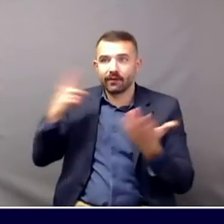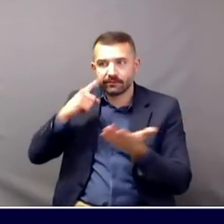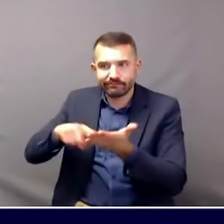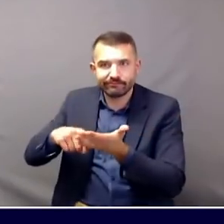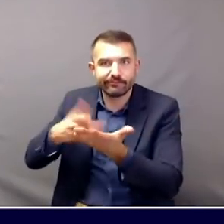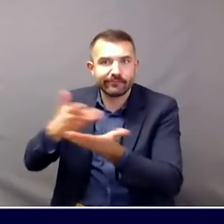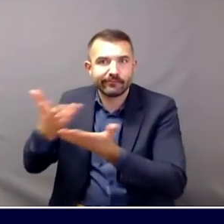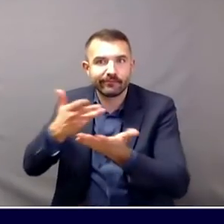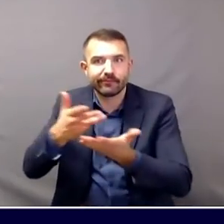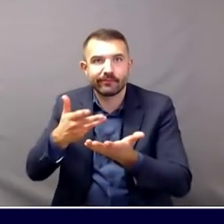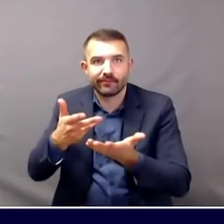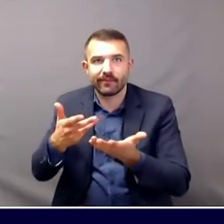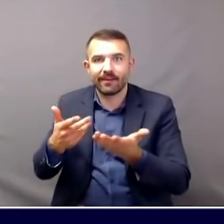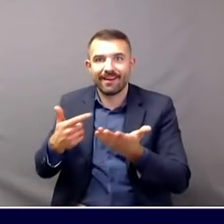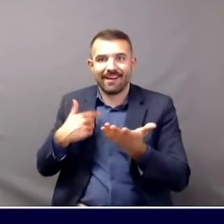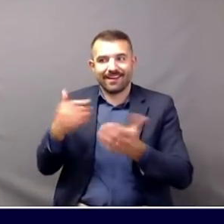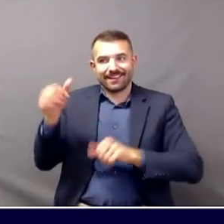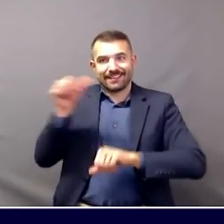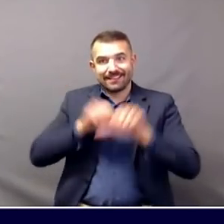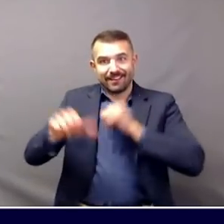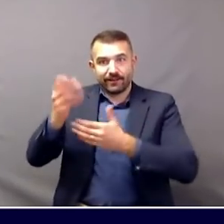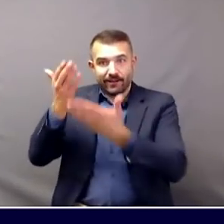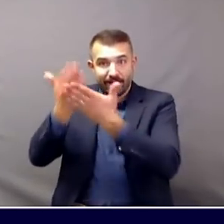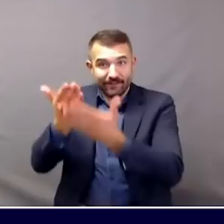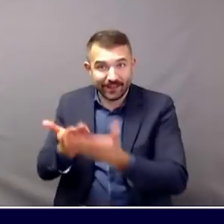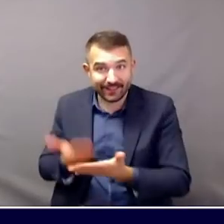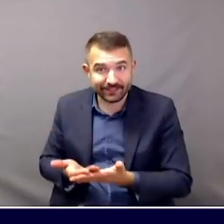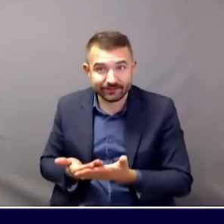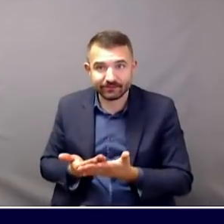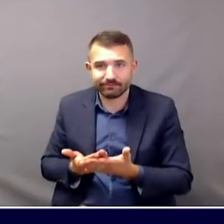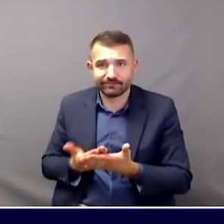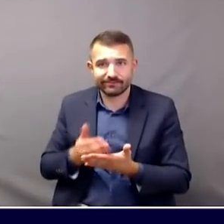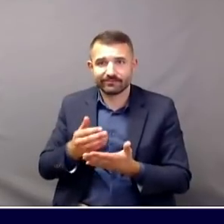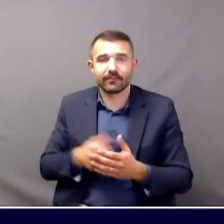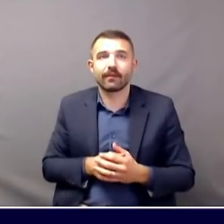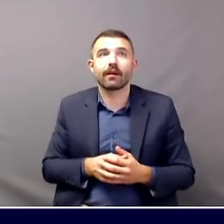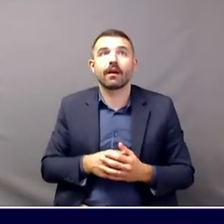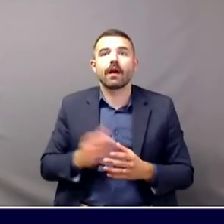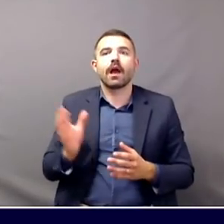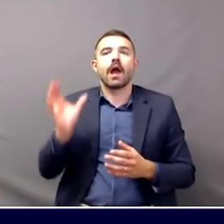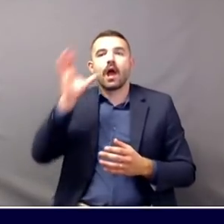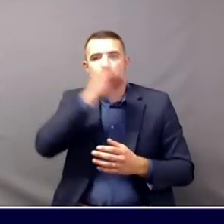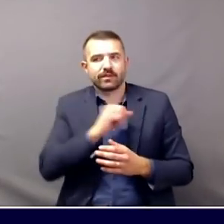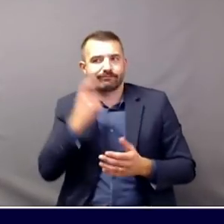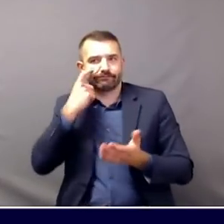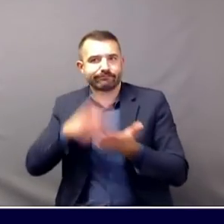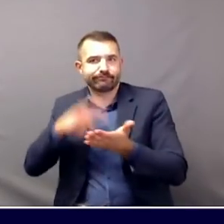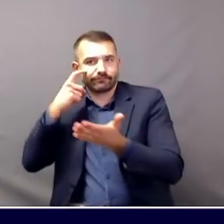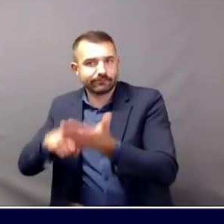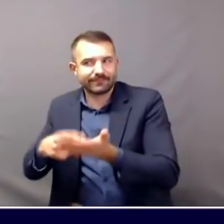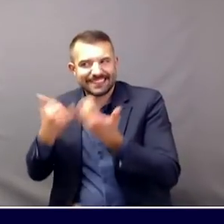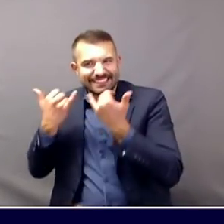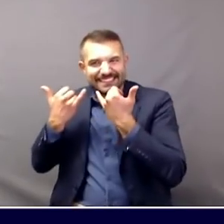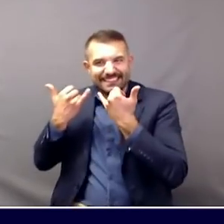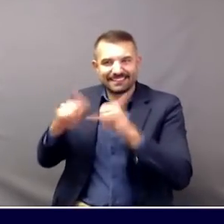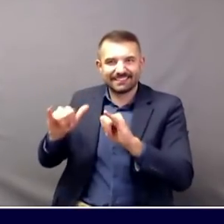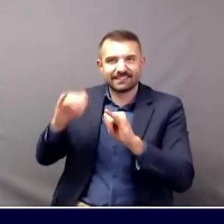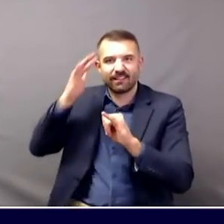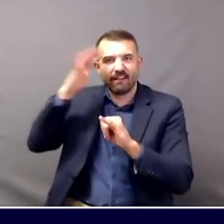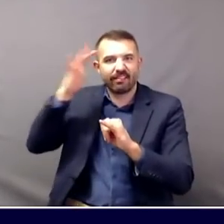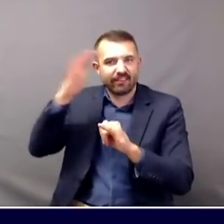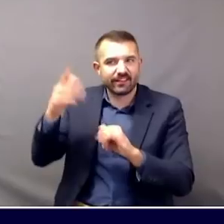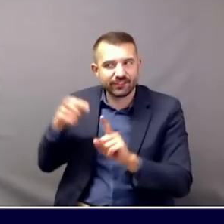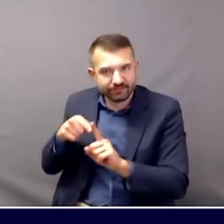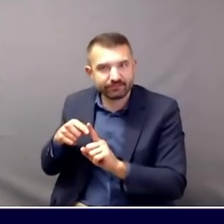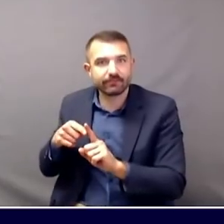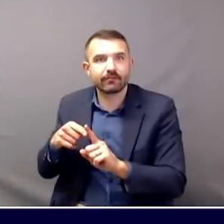some hypotheses, and I want to stress they're just hypotheses. Some of it may have to do perhaps with the cold floor